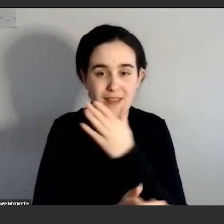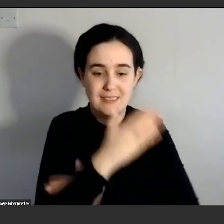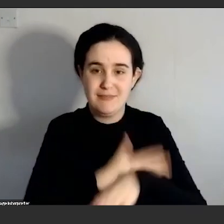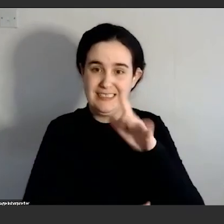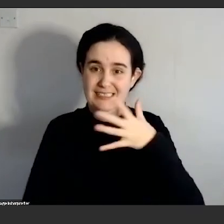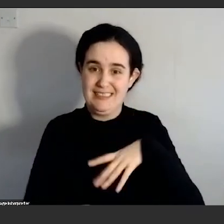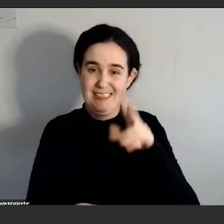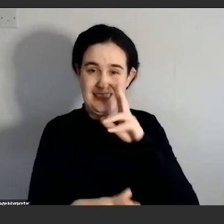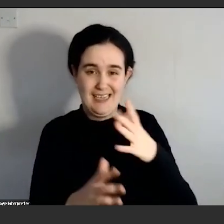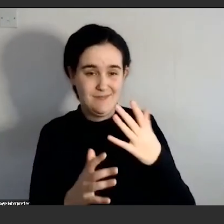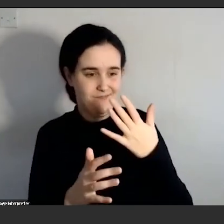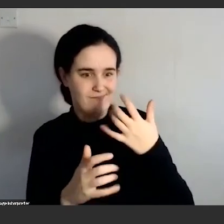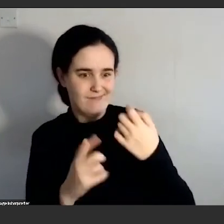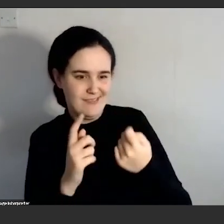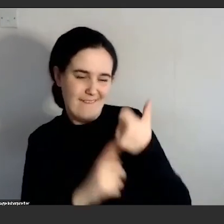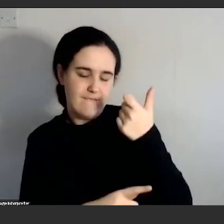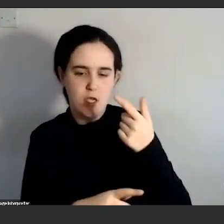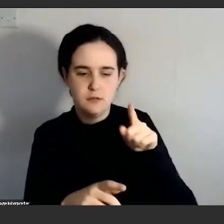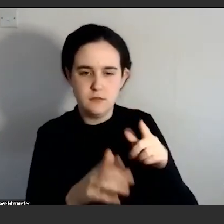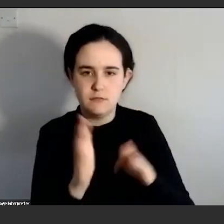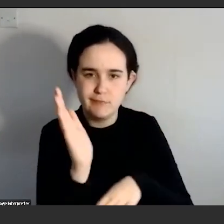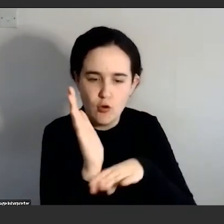attitude. There's also really making